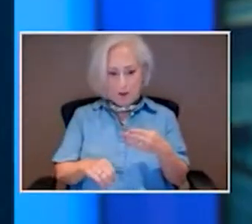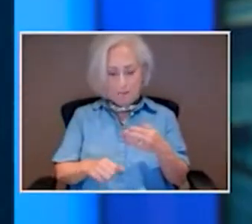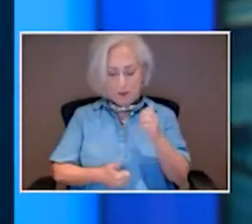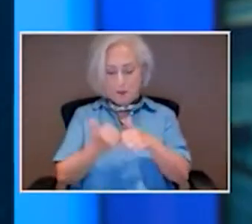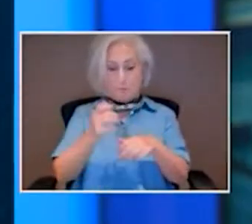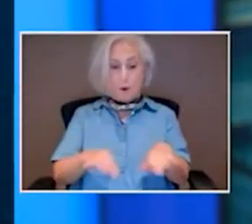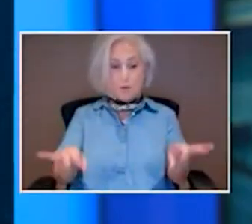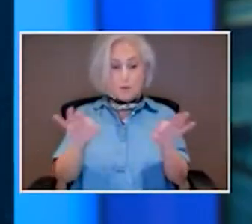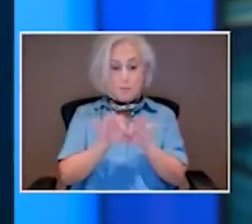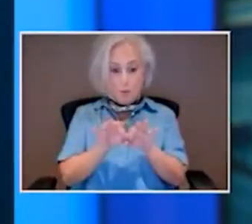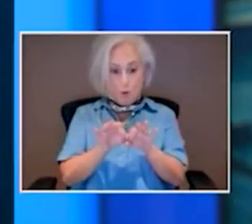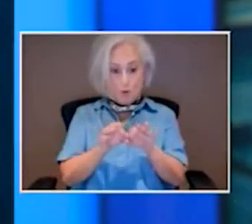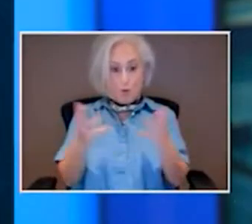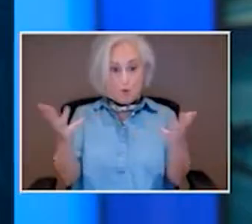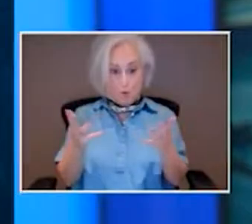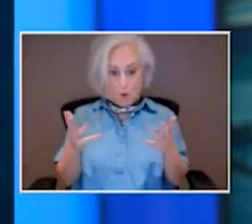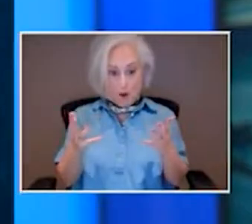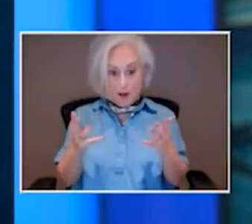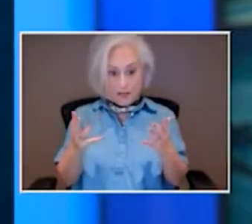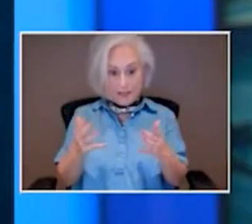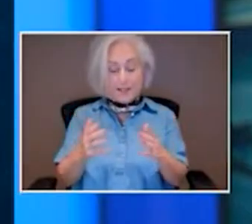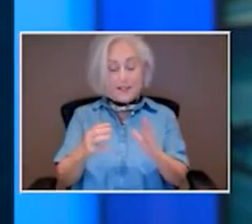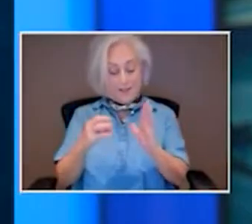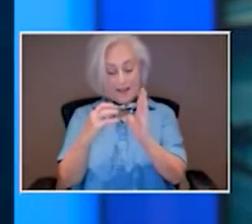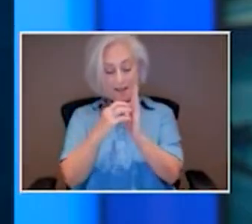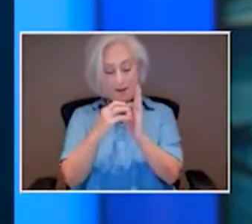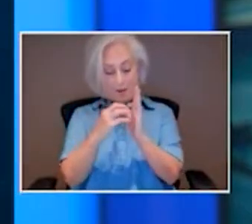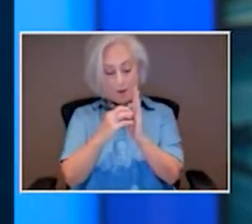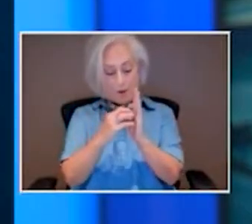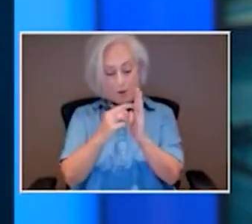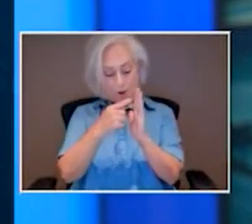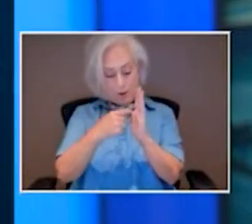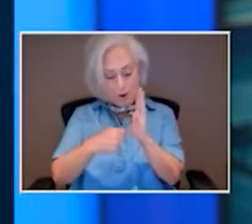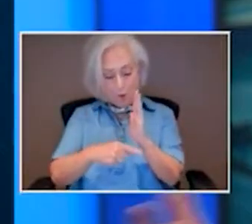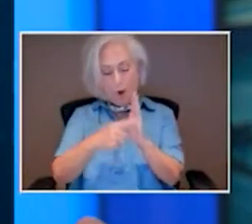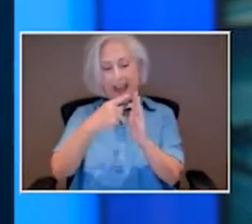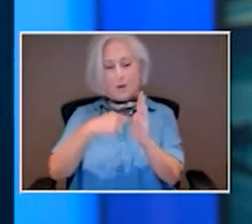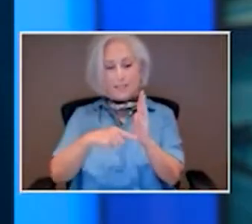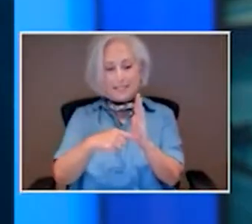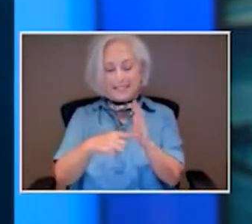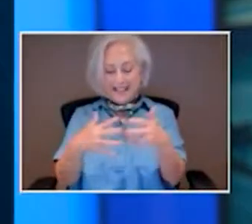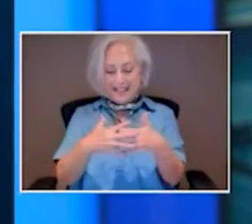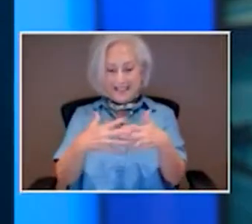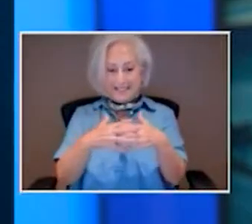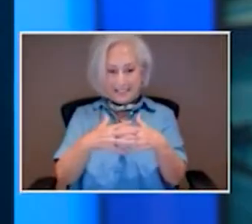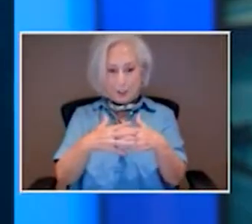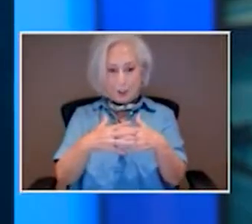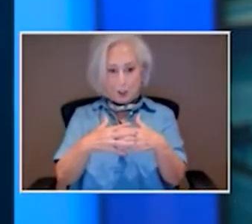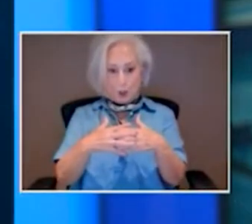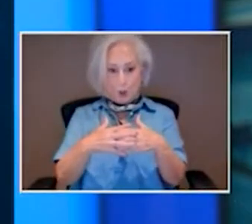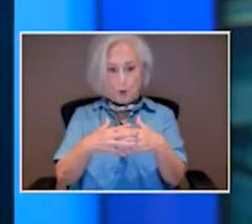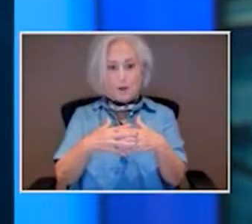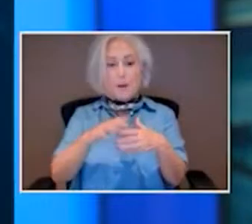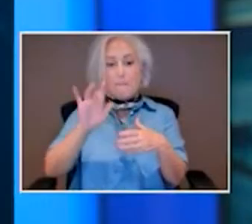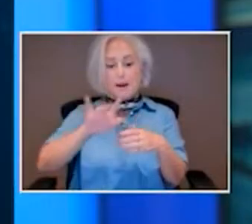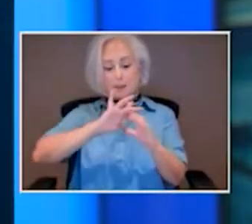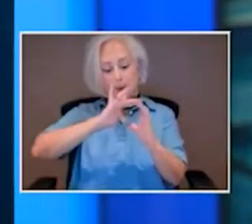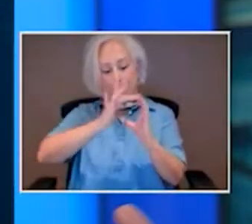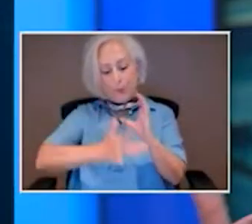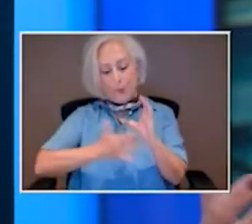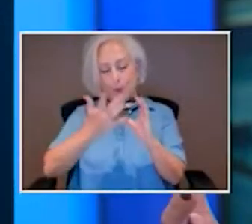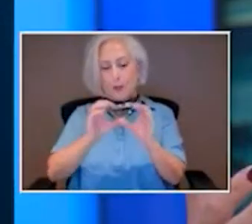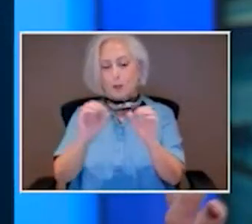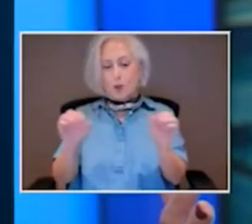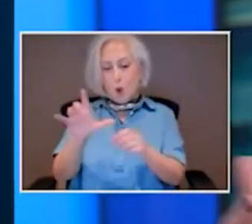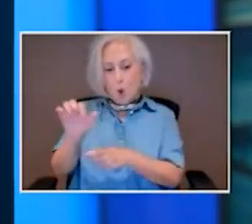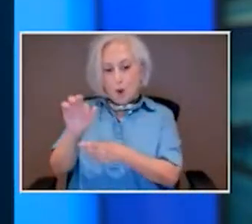get around it with a clean rim of tissue, or what we call a negative margin. And sometimes we can't do that without doing the mastectomy.